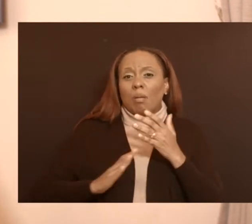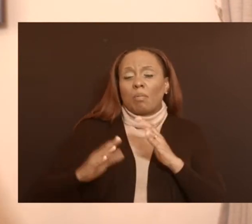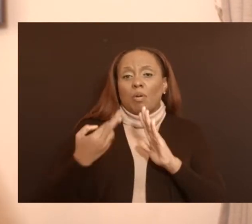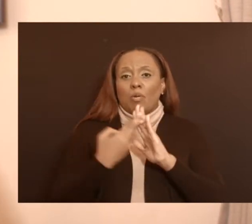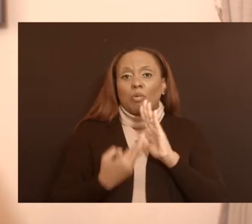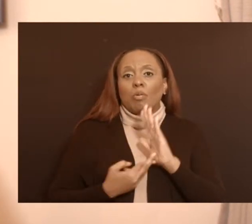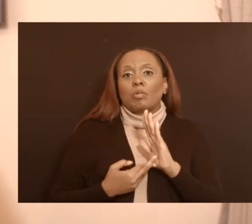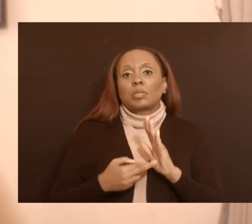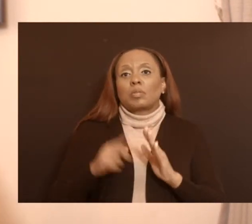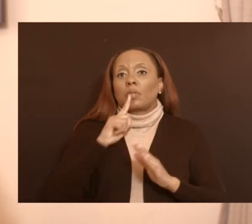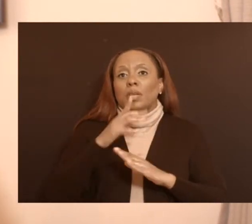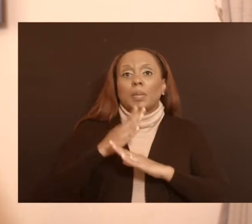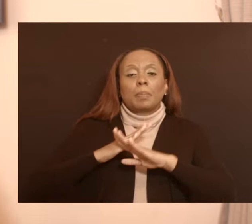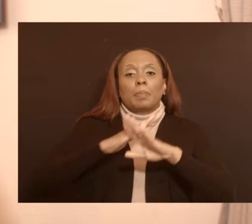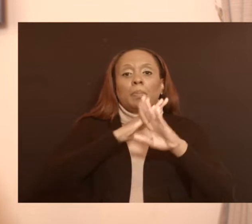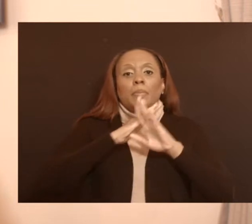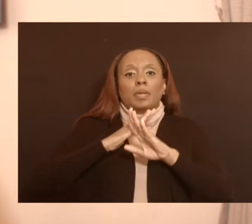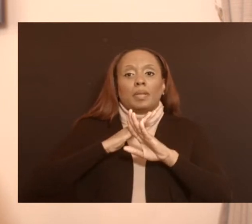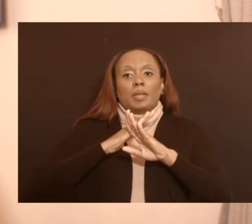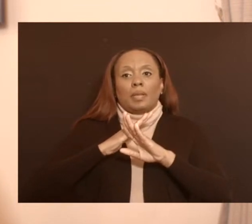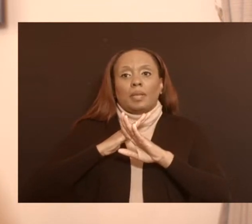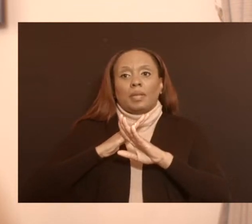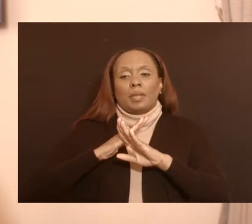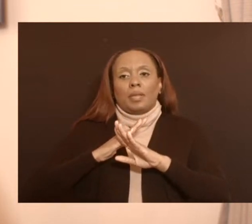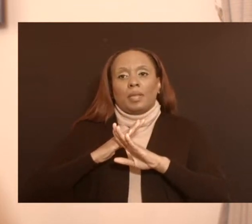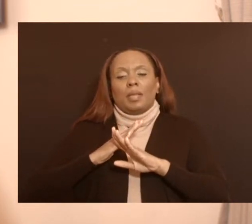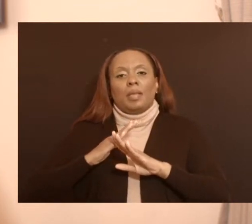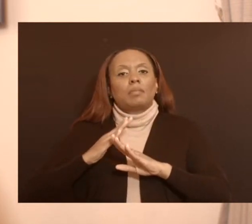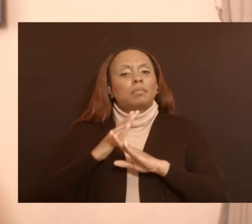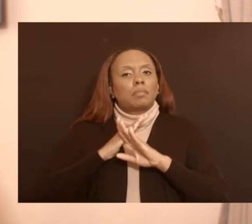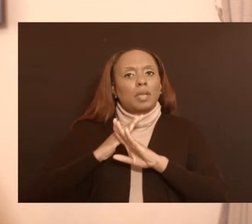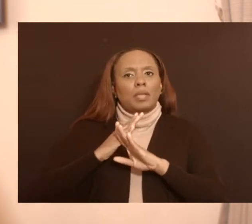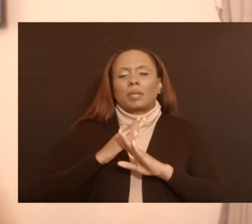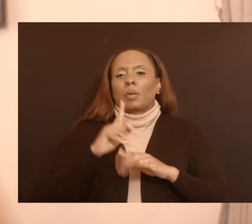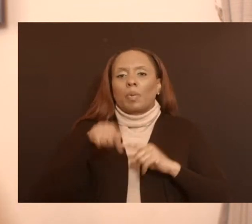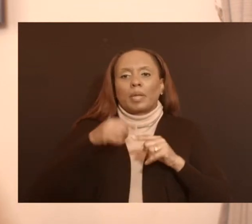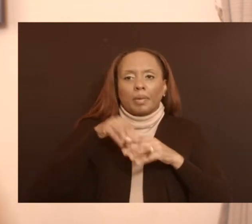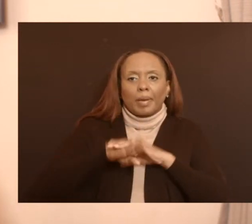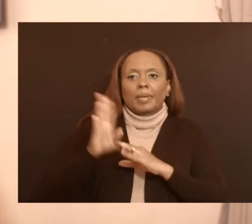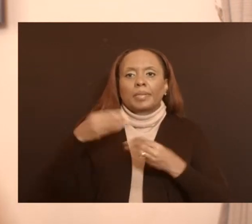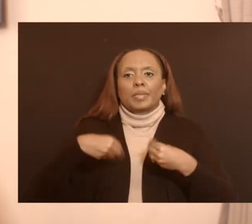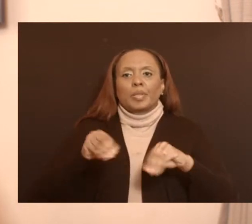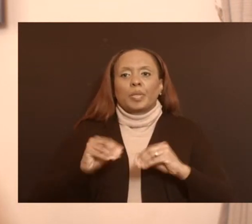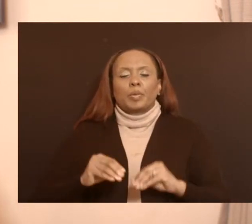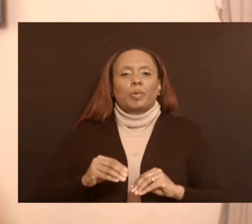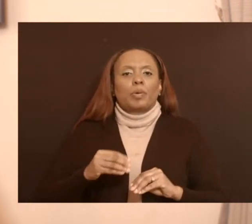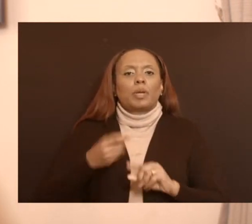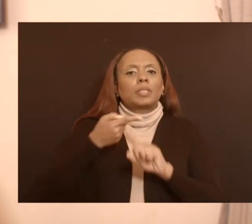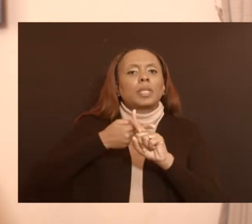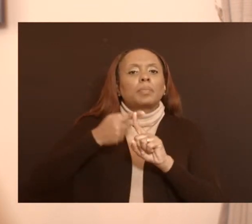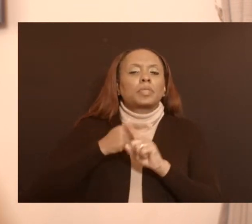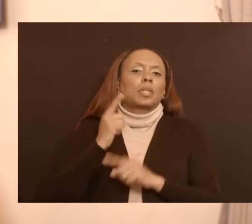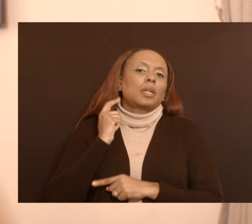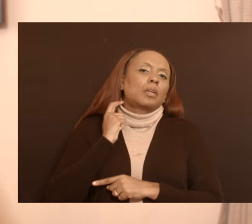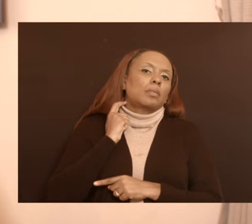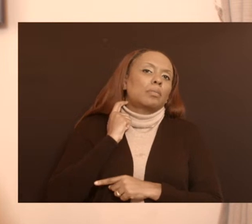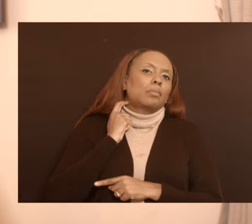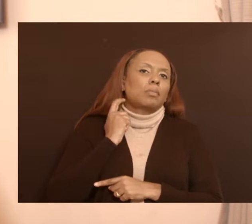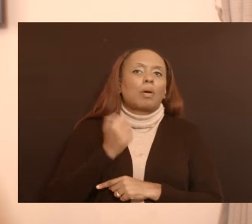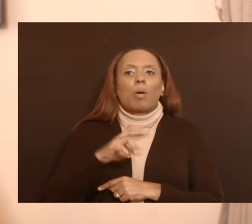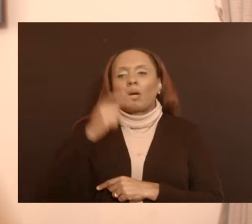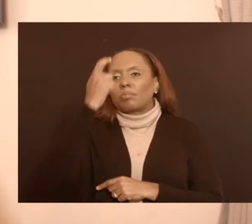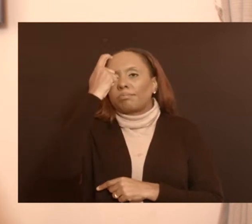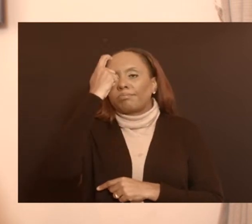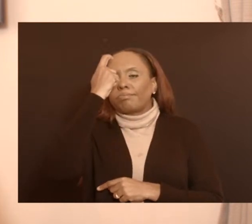the supermarket, you're going to any store anywhere, there is temperature checks, there's hand washing facility,